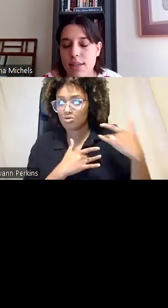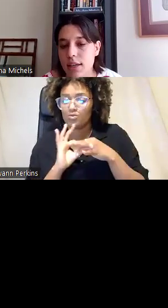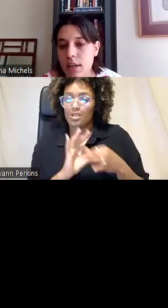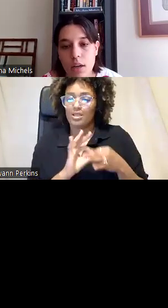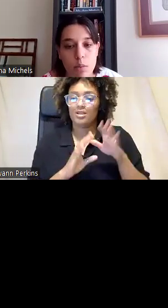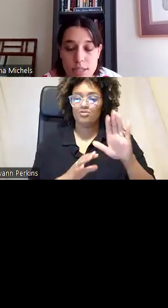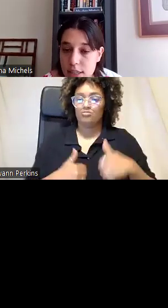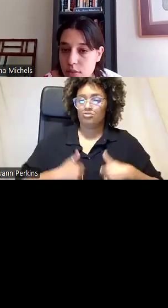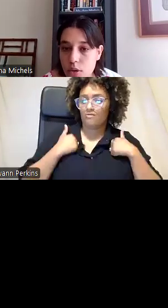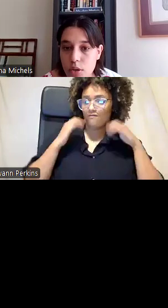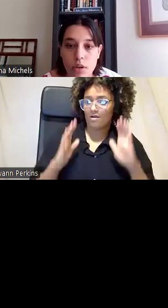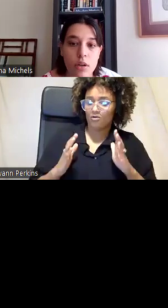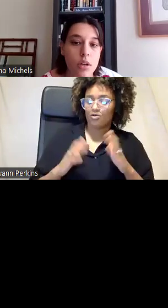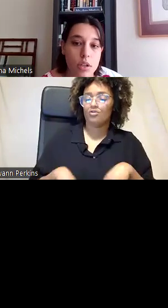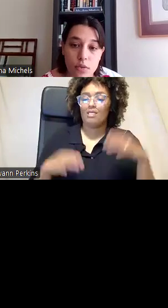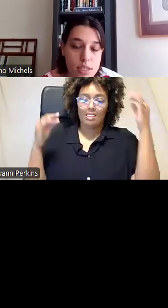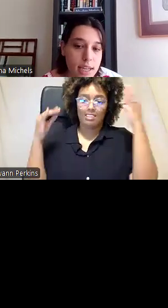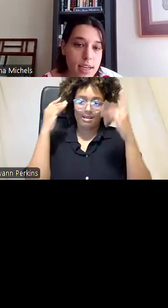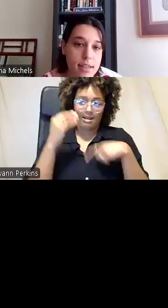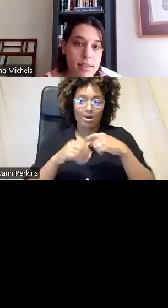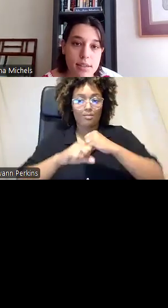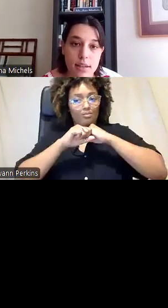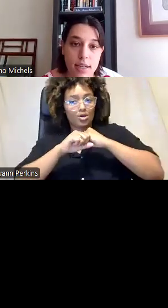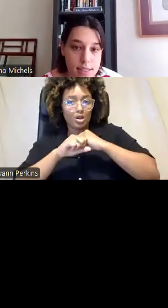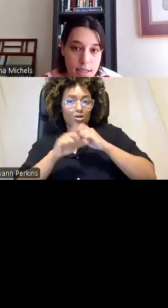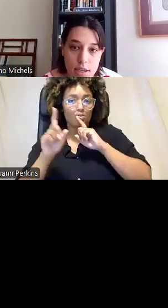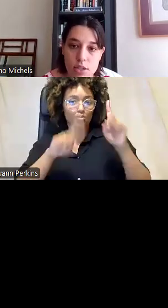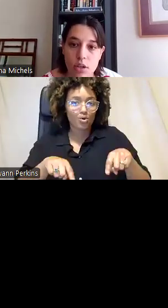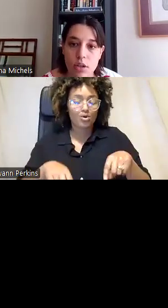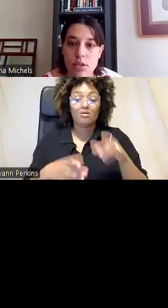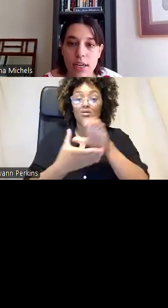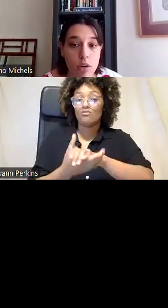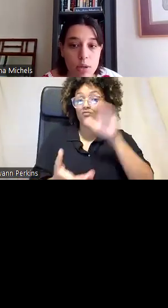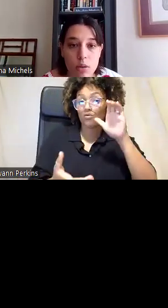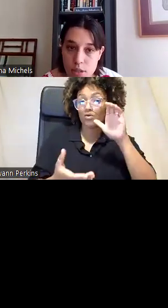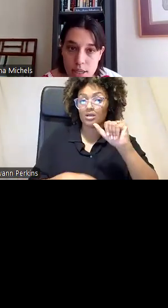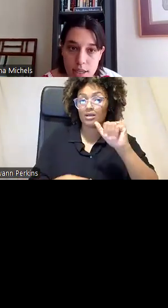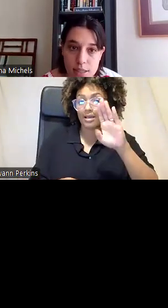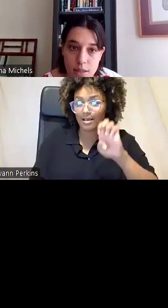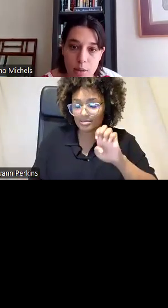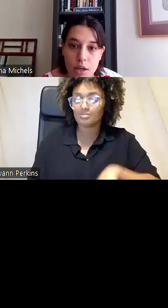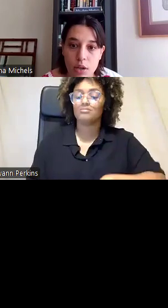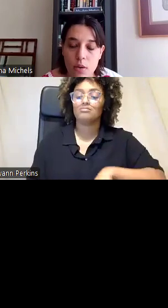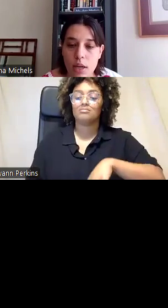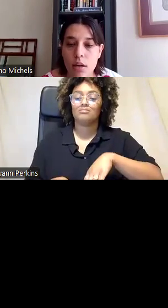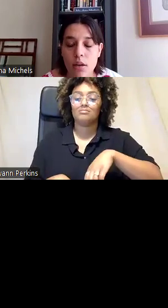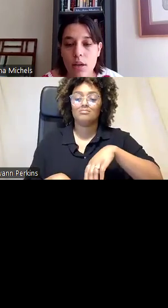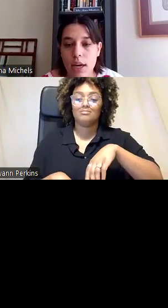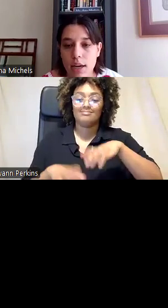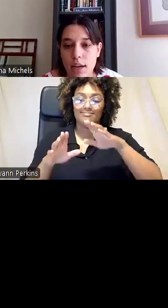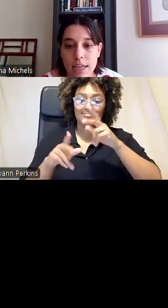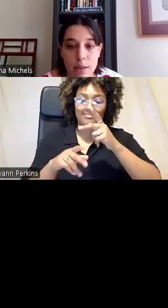relating to things like a protective order, a divorce case, custody concerns, any criminal proceedings that may be